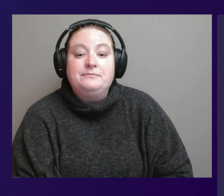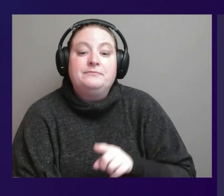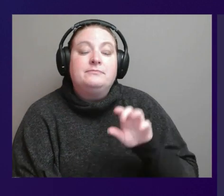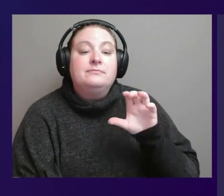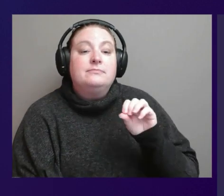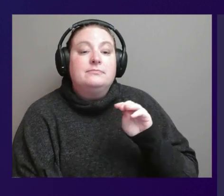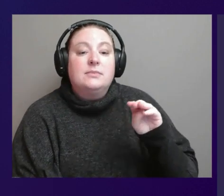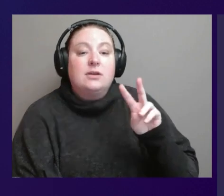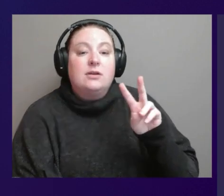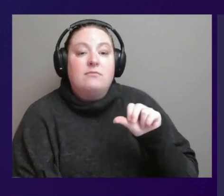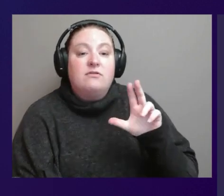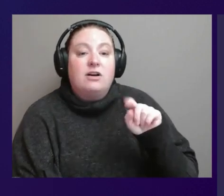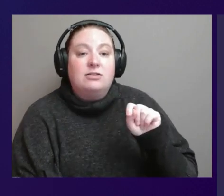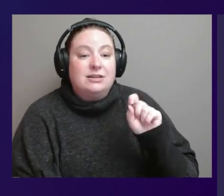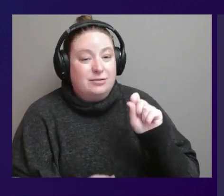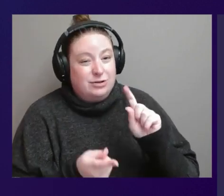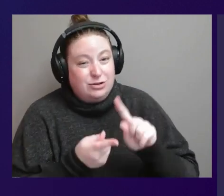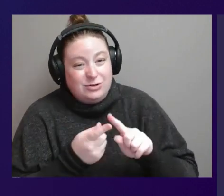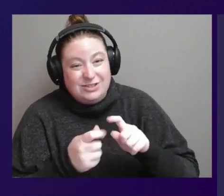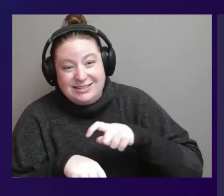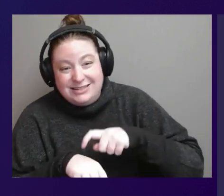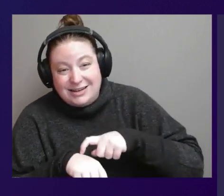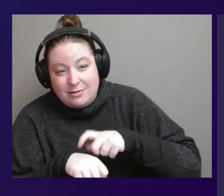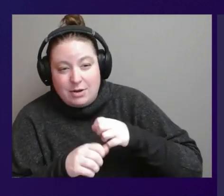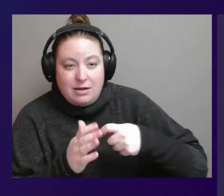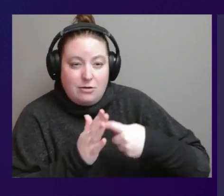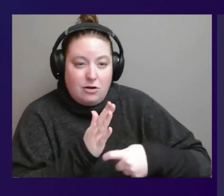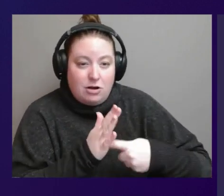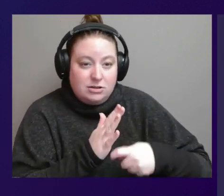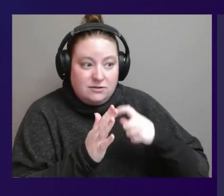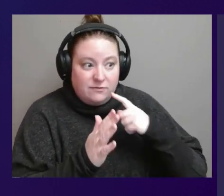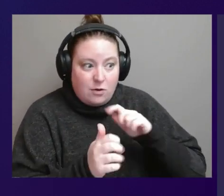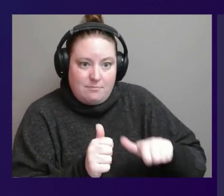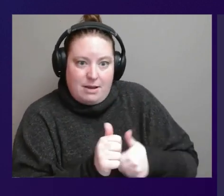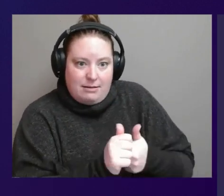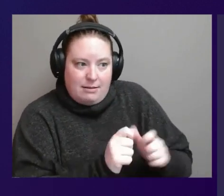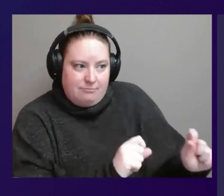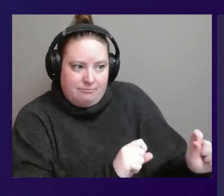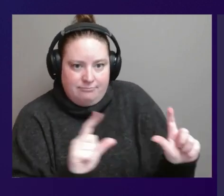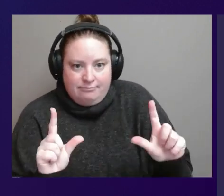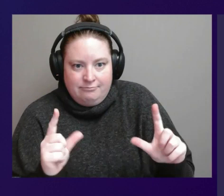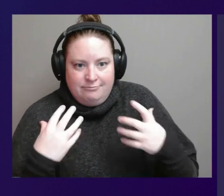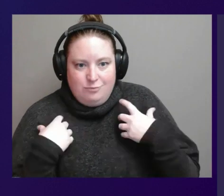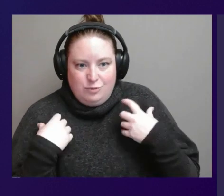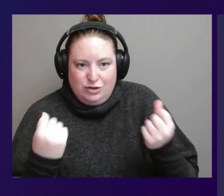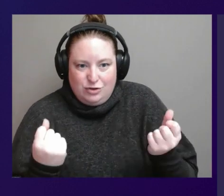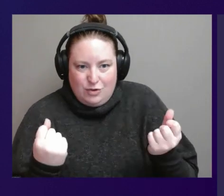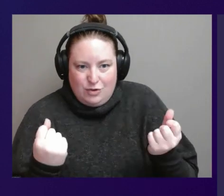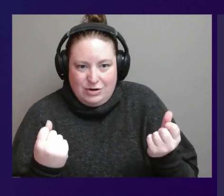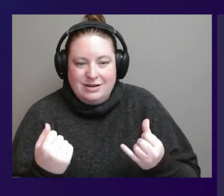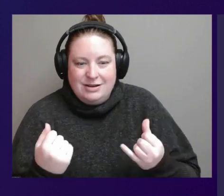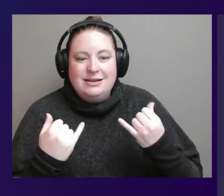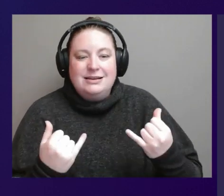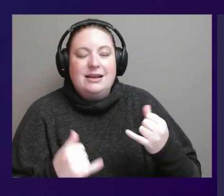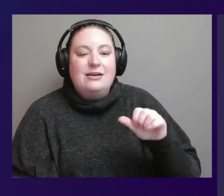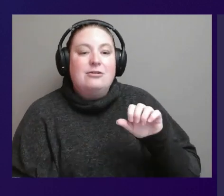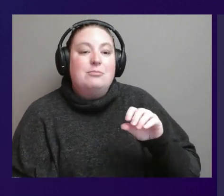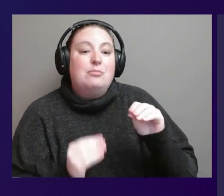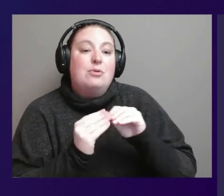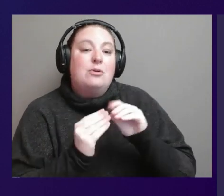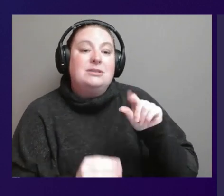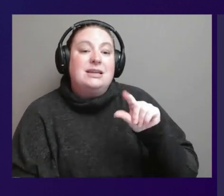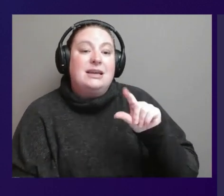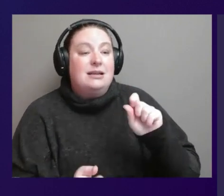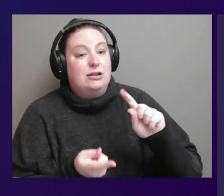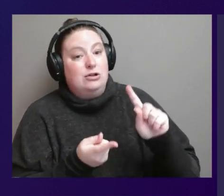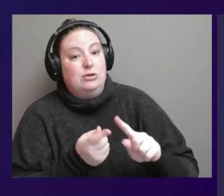time and the cost to restore backups. Now, Commvault's customers can keep more of their data in the lowest cost storage classes